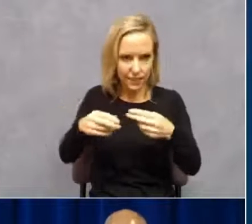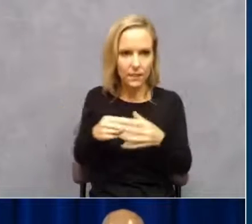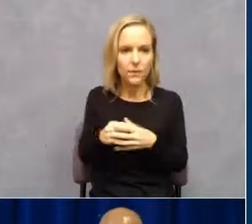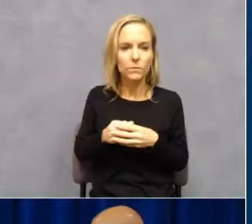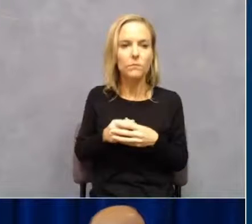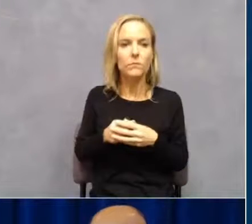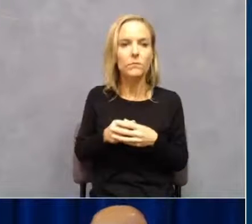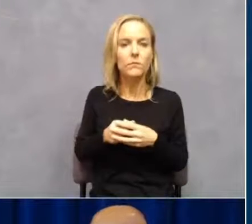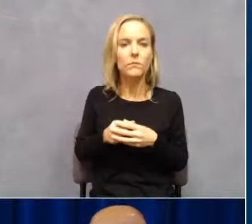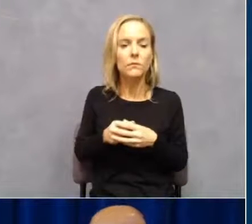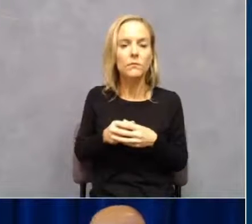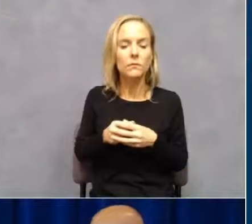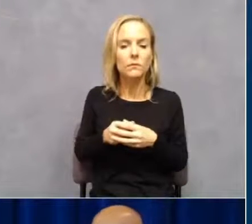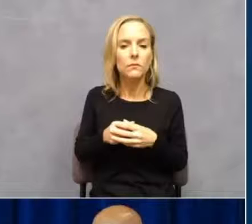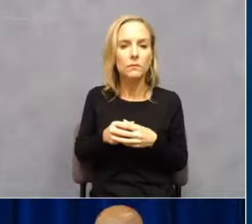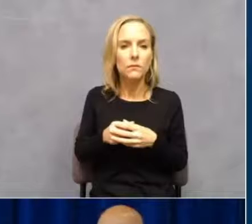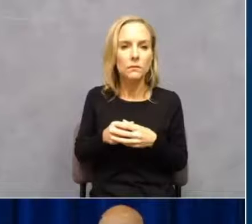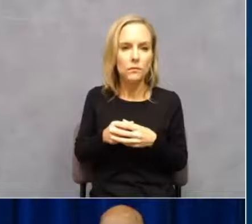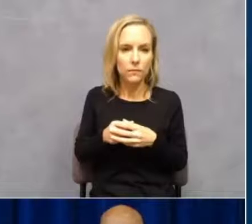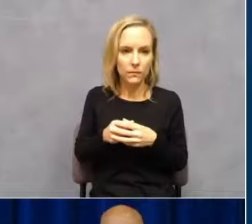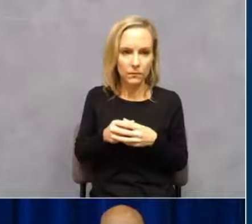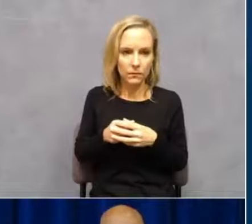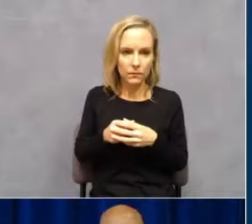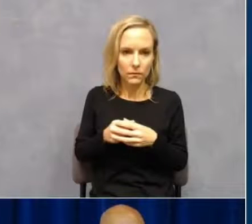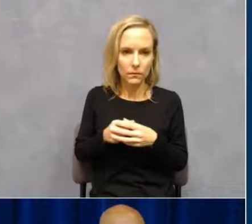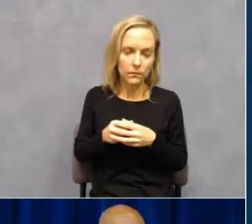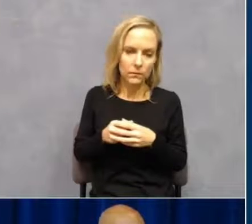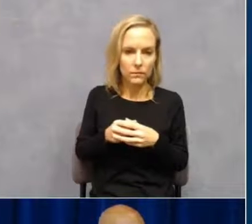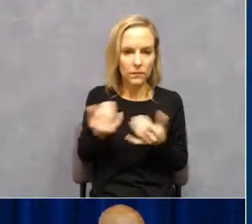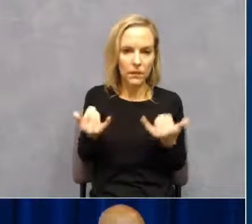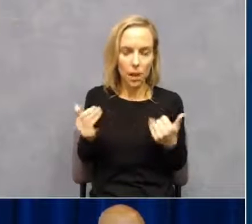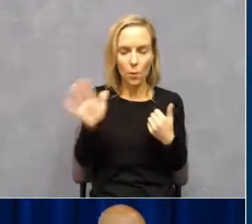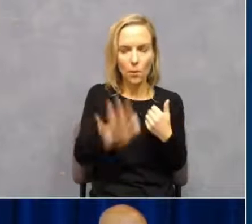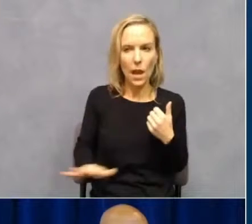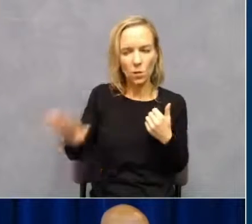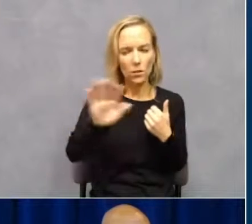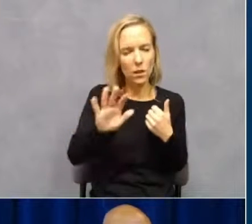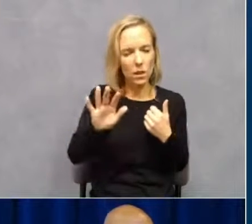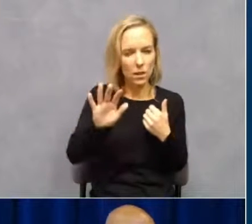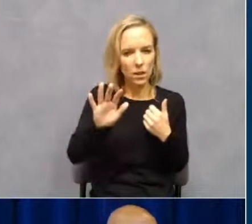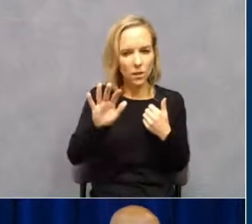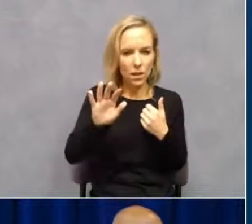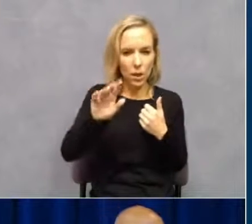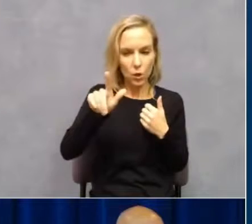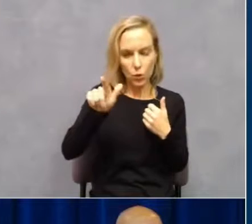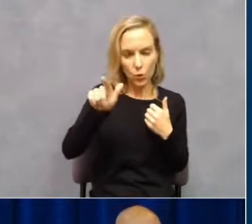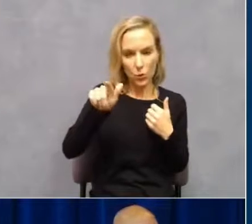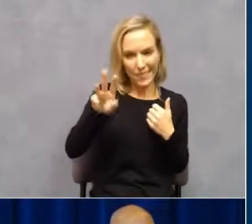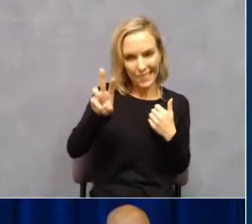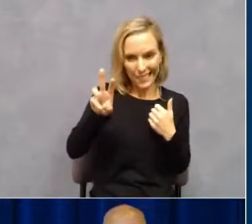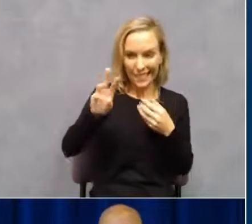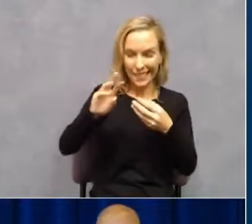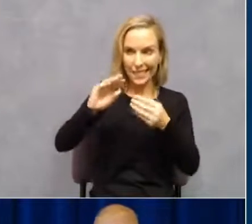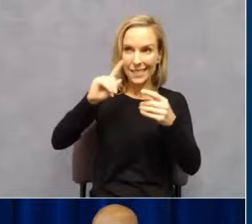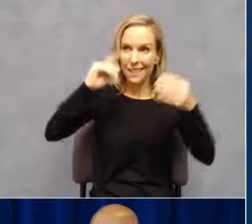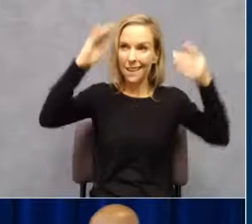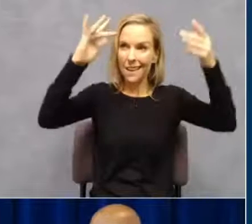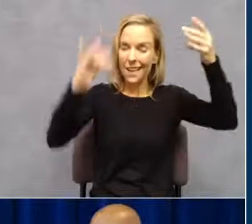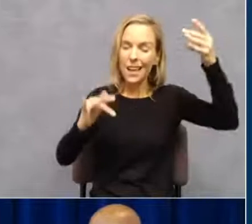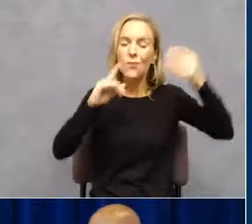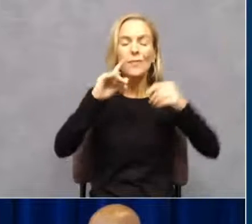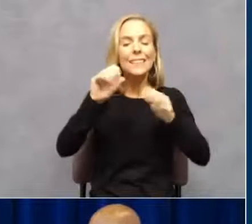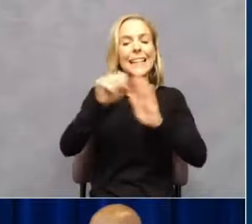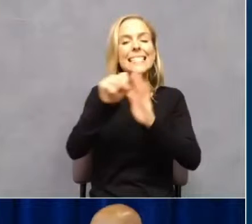We've ended up about 26th, and normally Kentucky is somewhere in the 40s